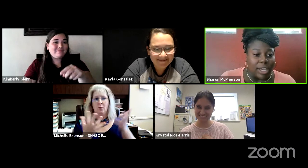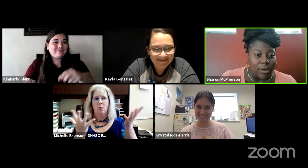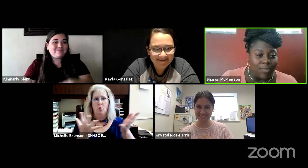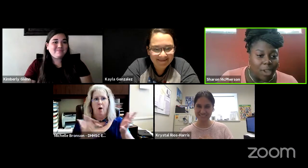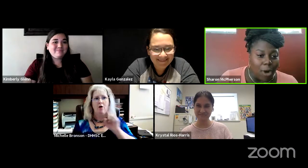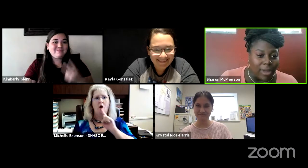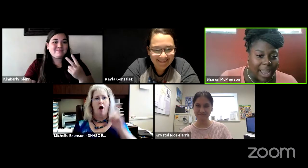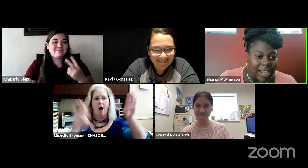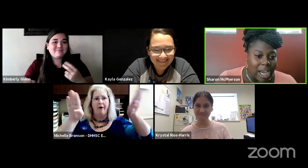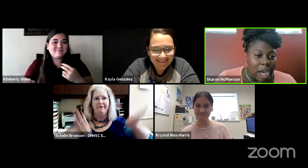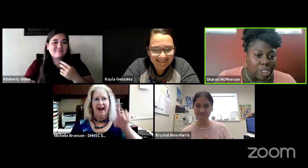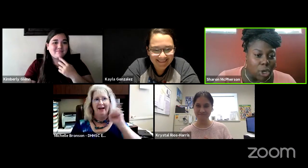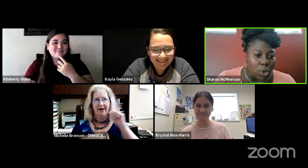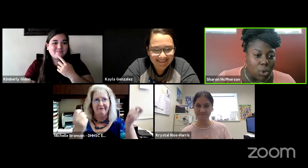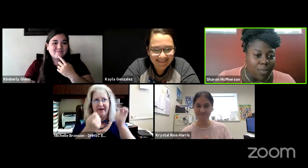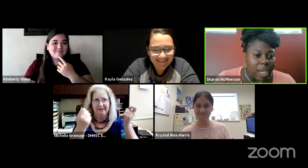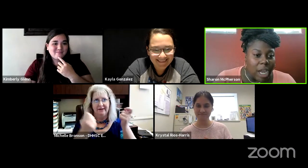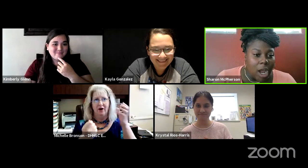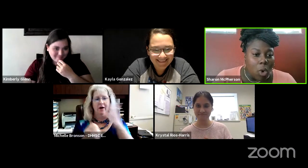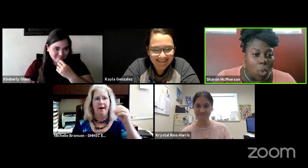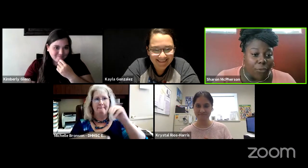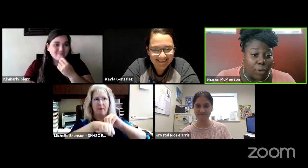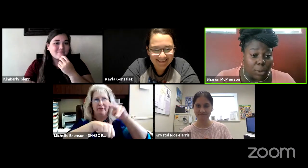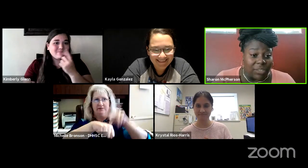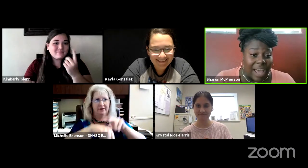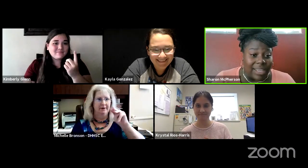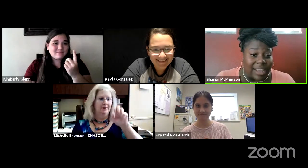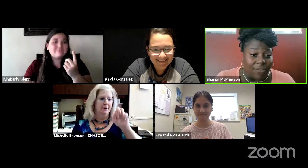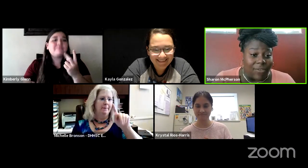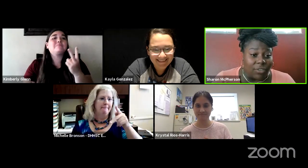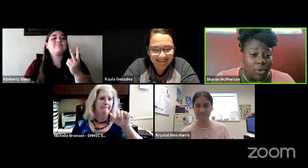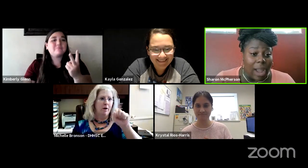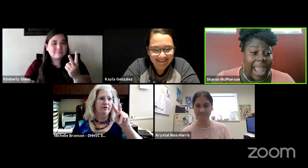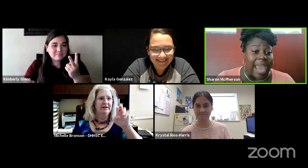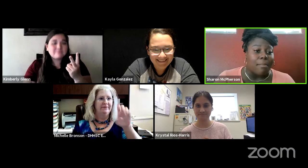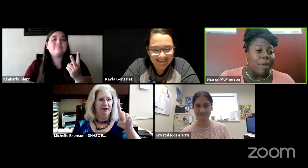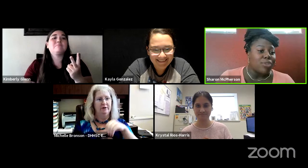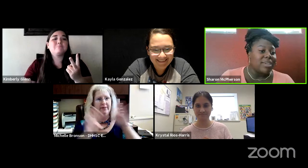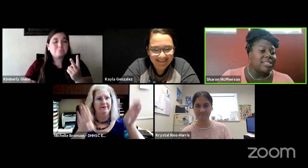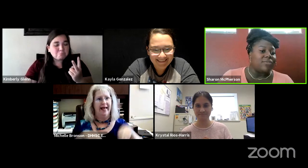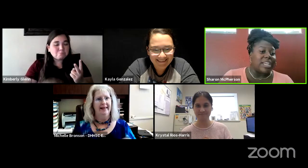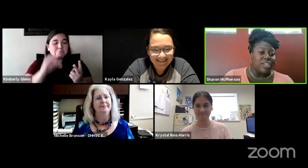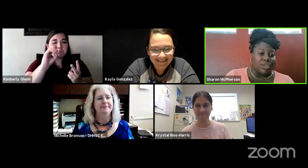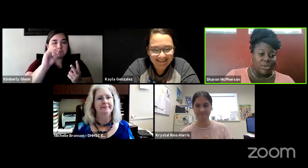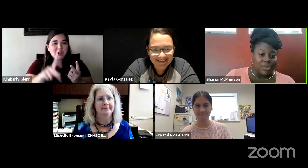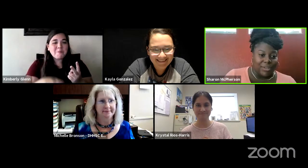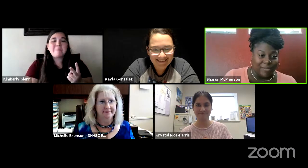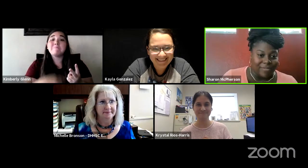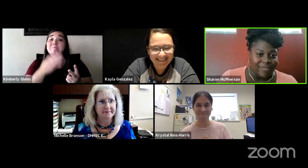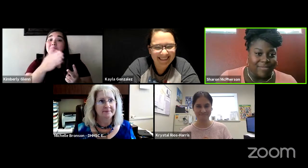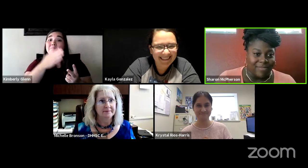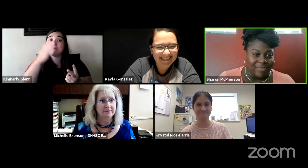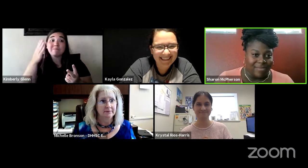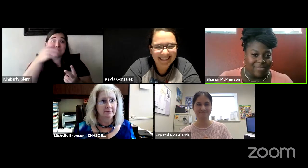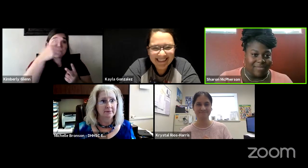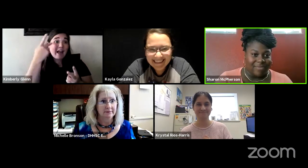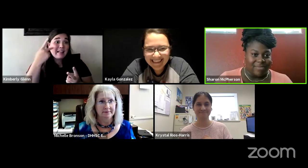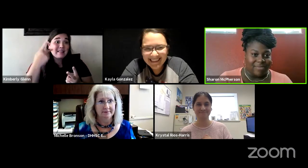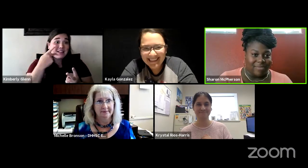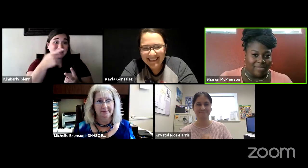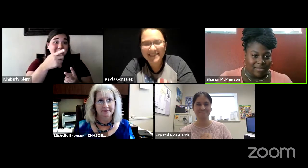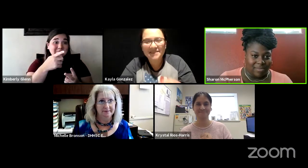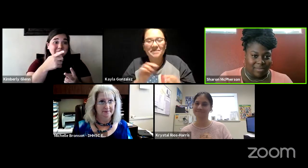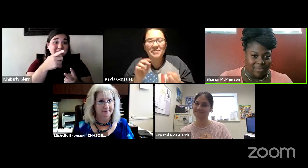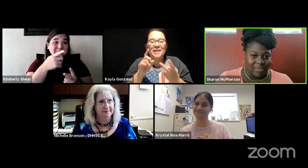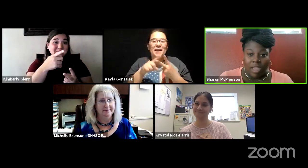Okay, Michelle. Okay, so the first one is Valley Deaf Festival and Martha's Vineyard.